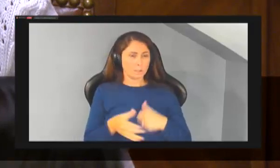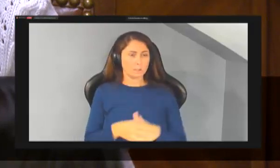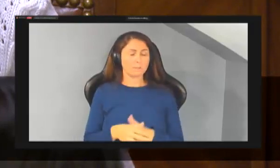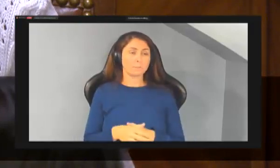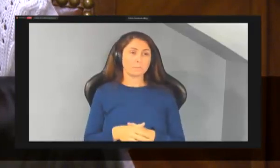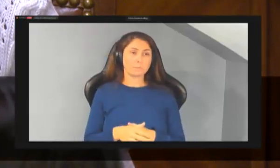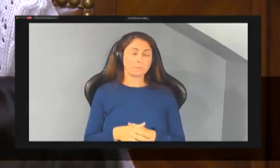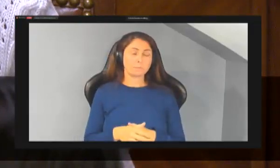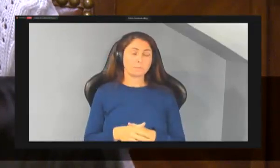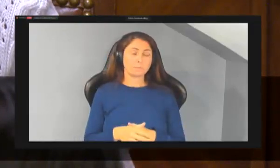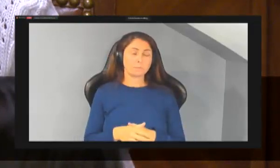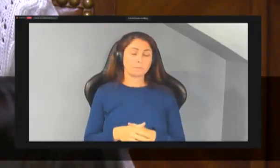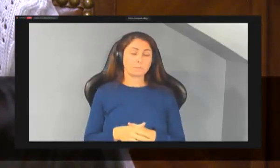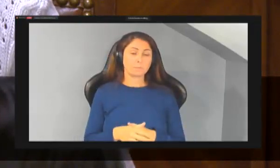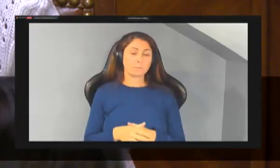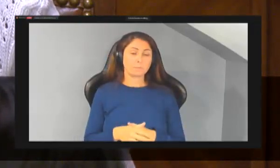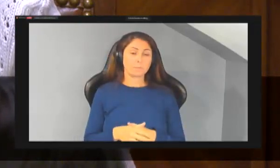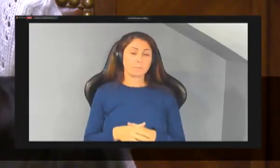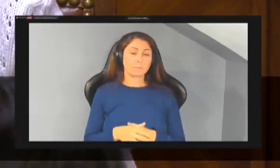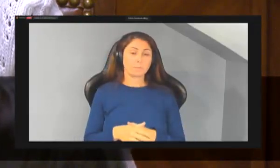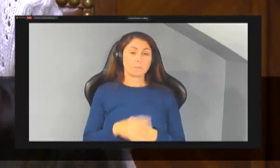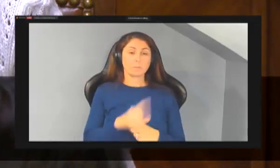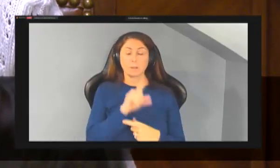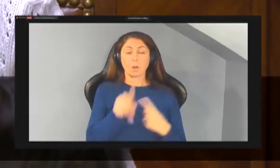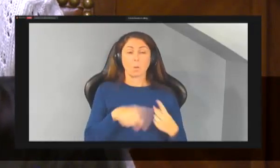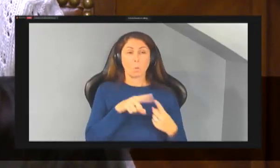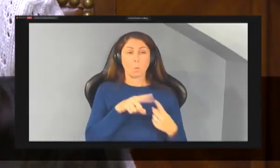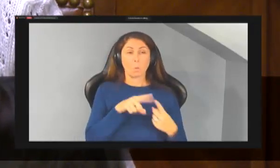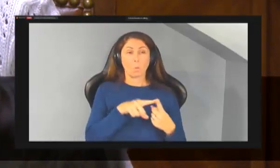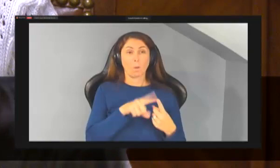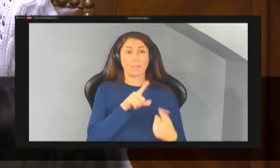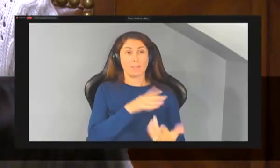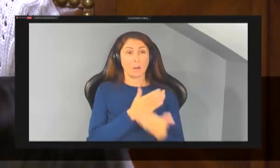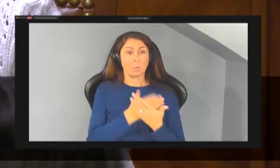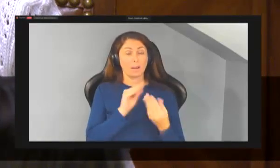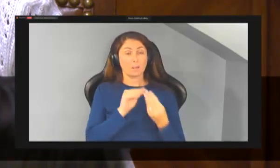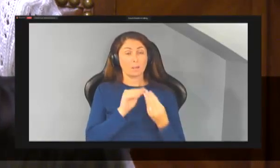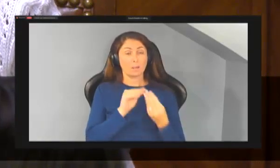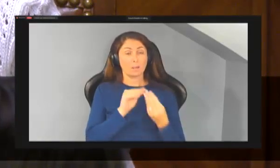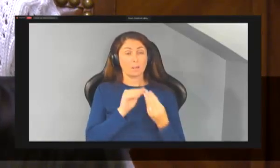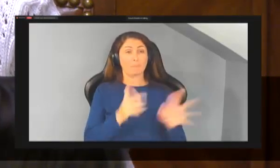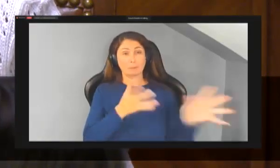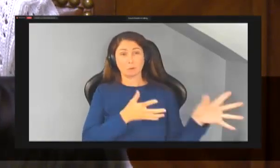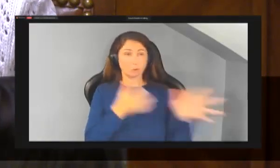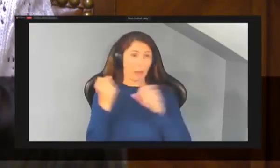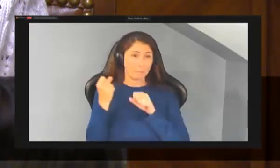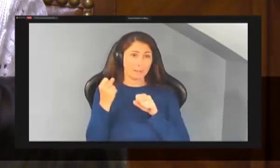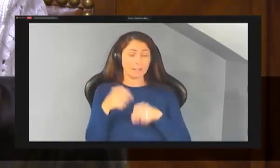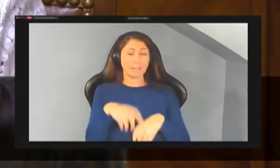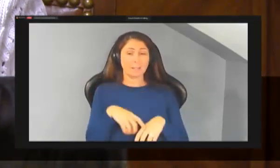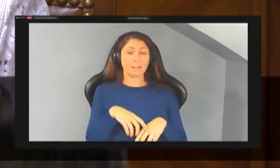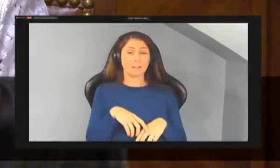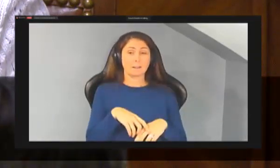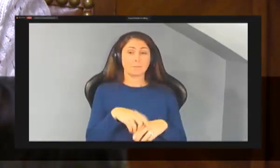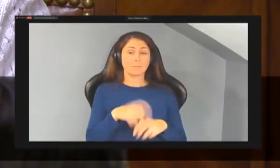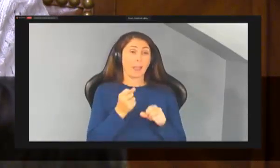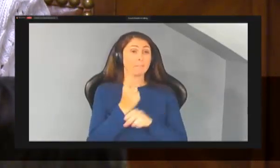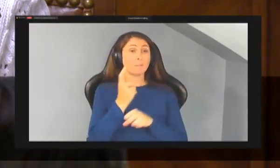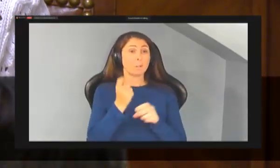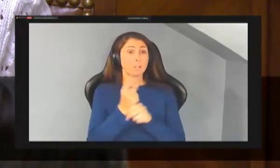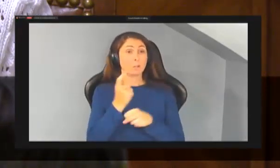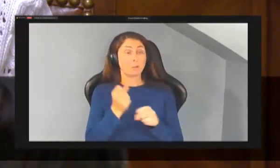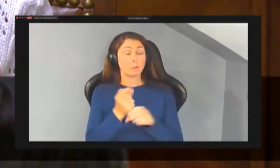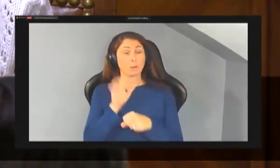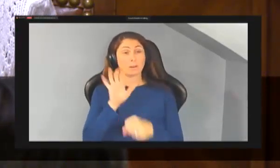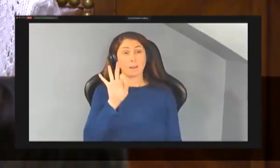when they reach an overpopulation point, it happens rapidly. They, every year, 98%